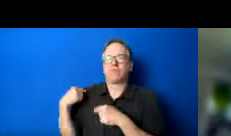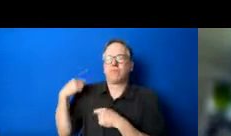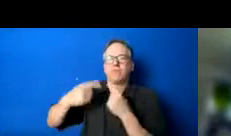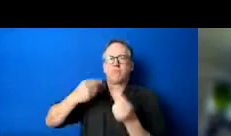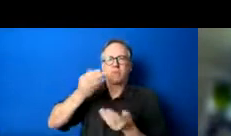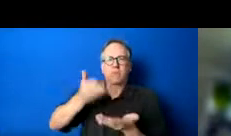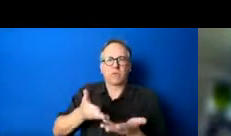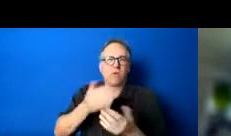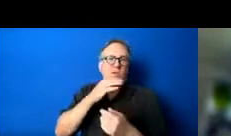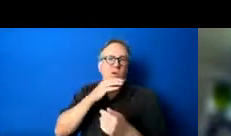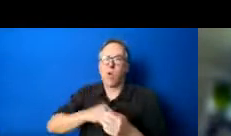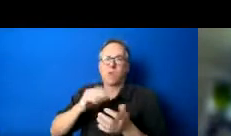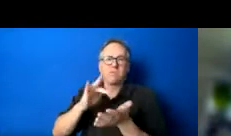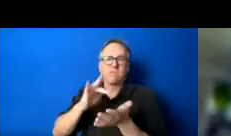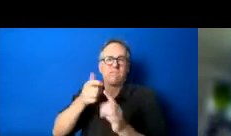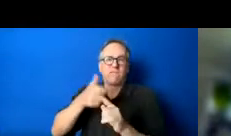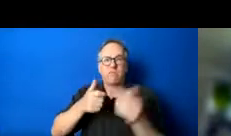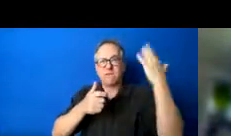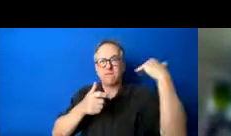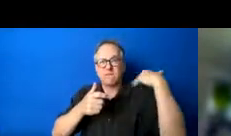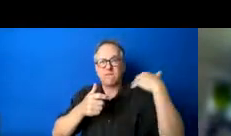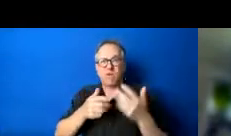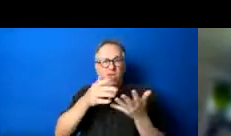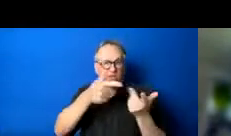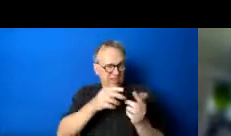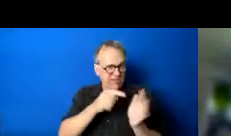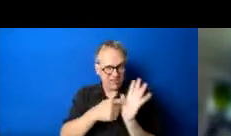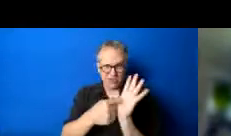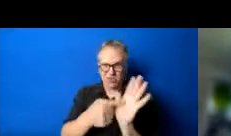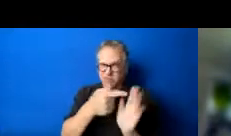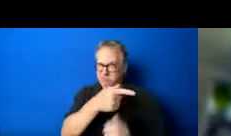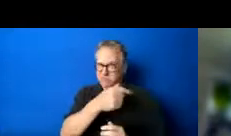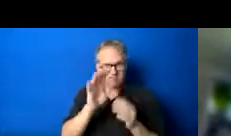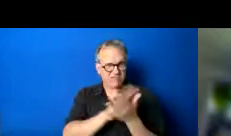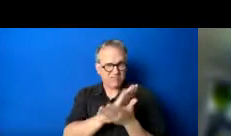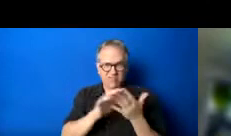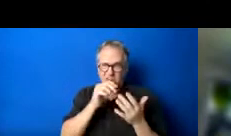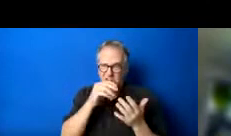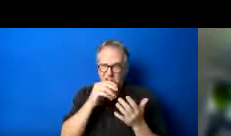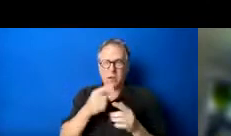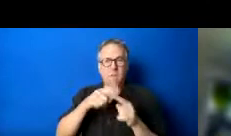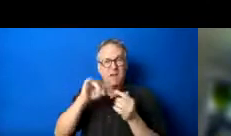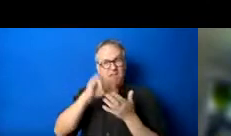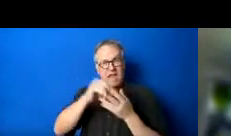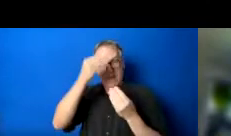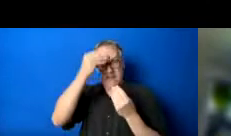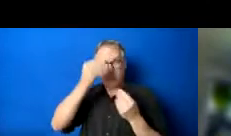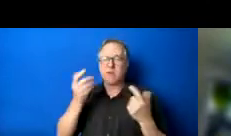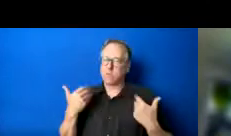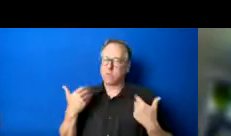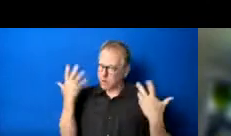old ones that are shown to be no longer effective. But we will always communicate that information on our website